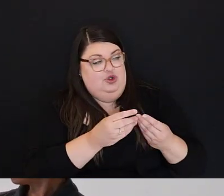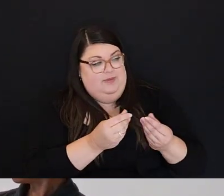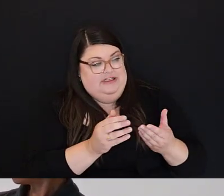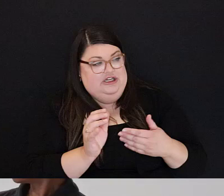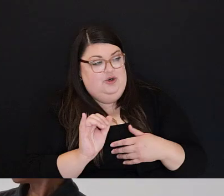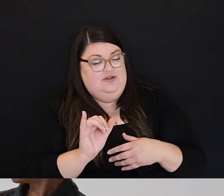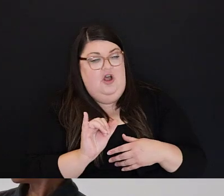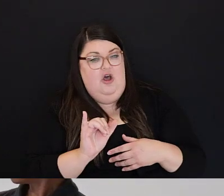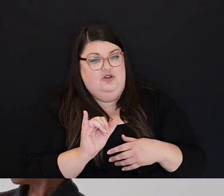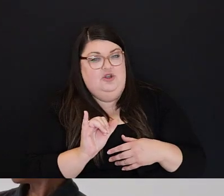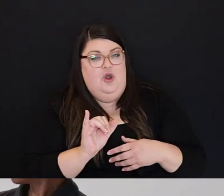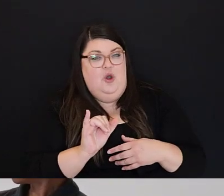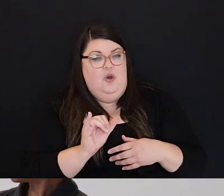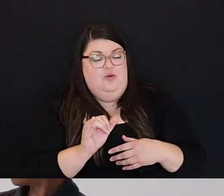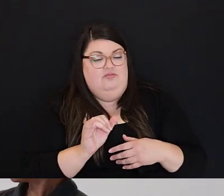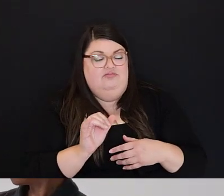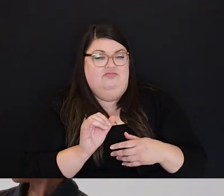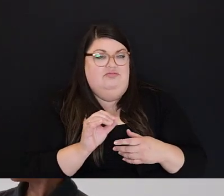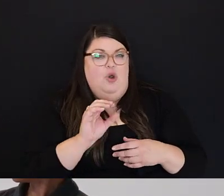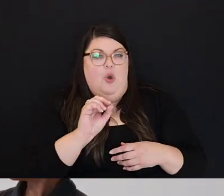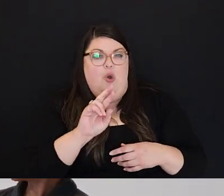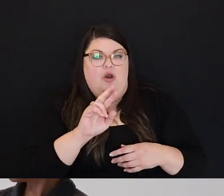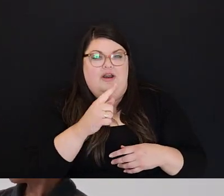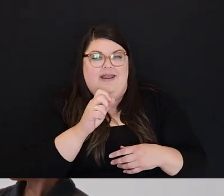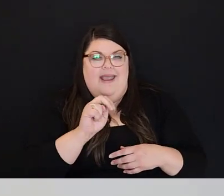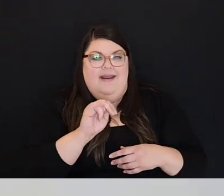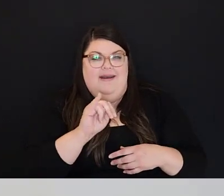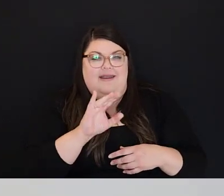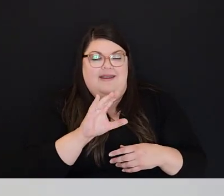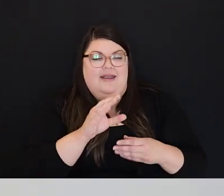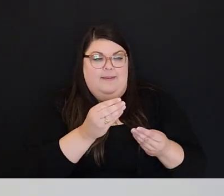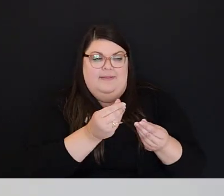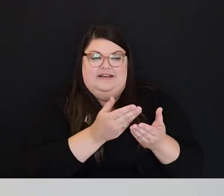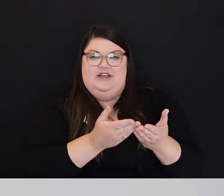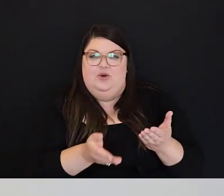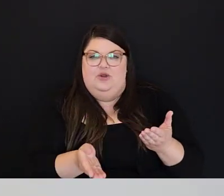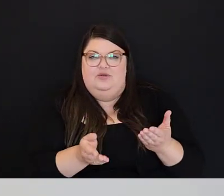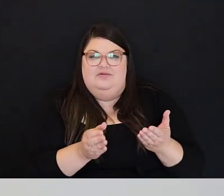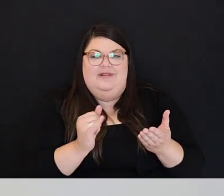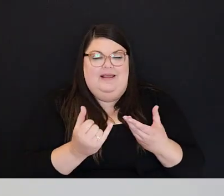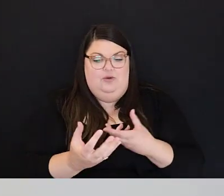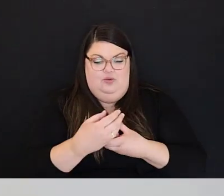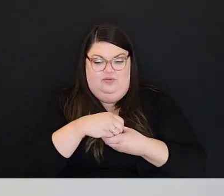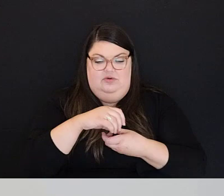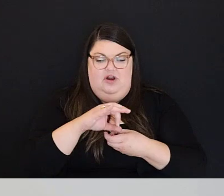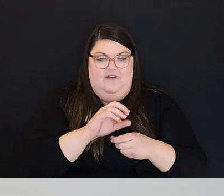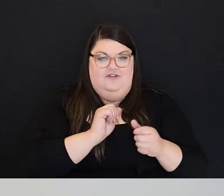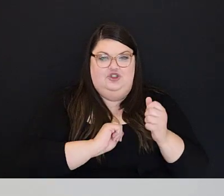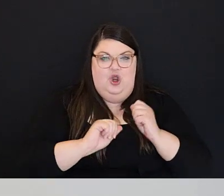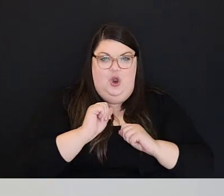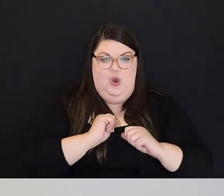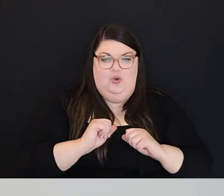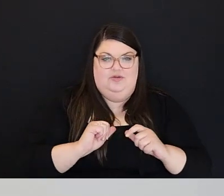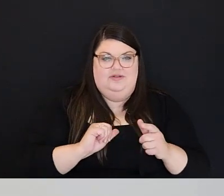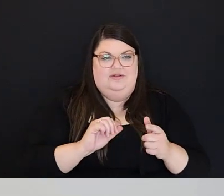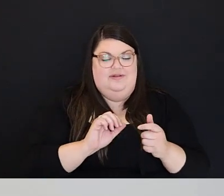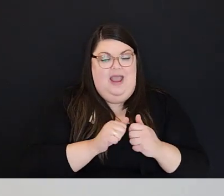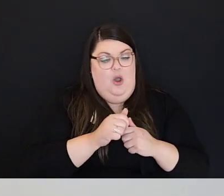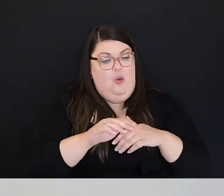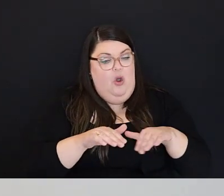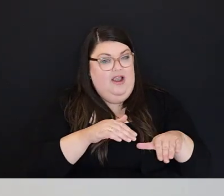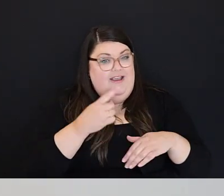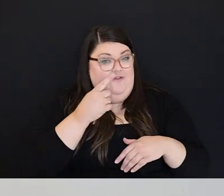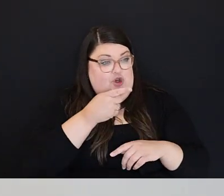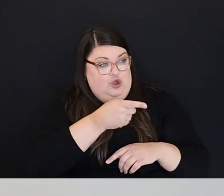know, whether it's like often organic materials or like the incorporation of the shells, or I mean, I think how walking for you,